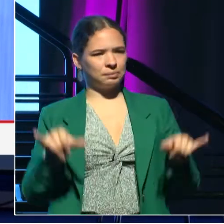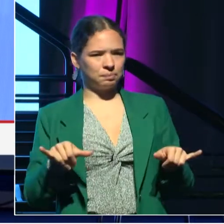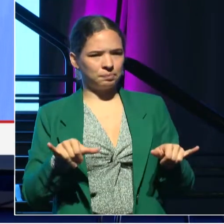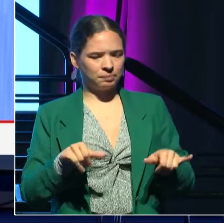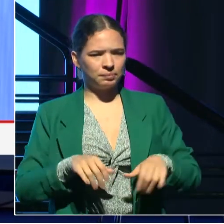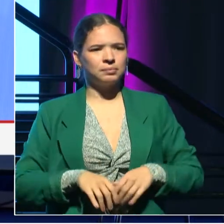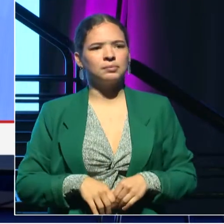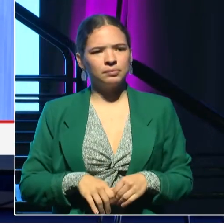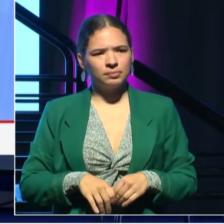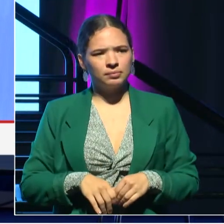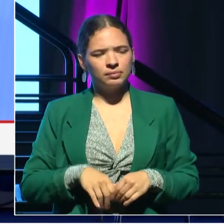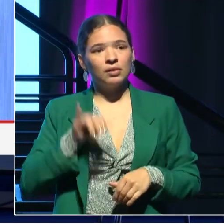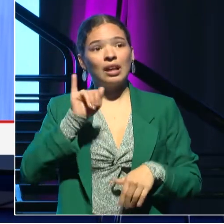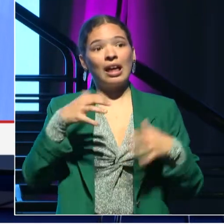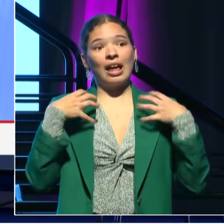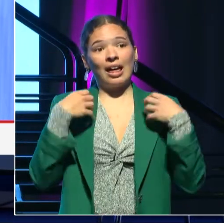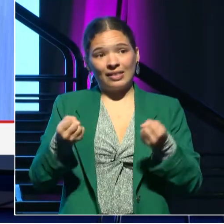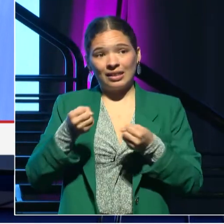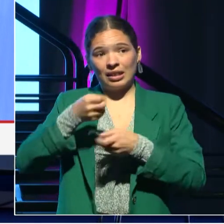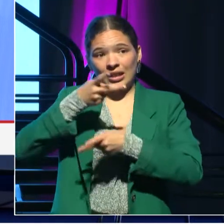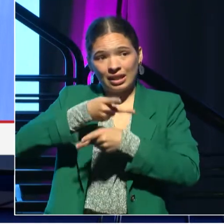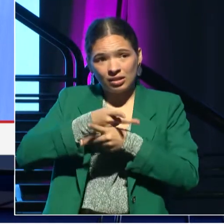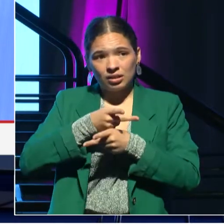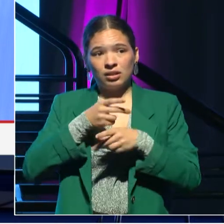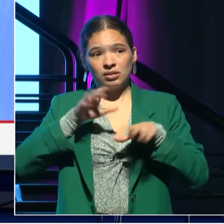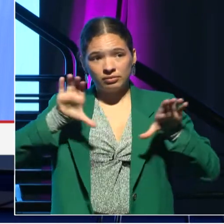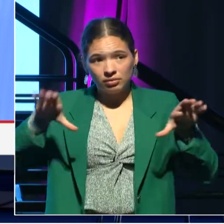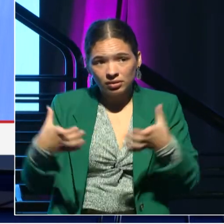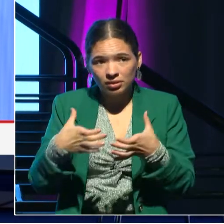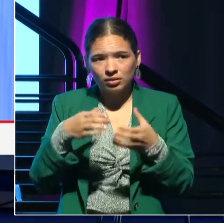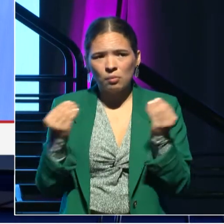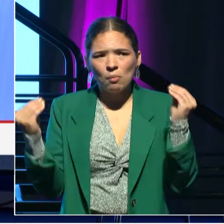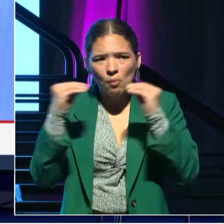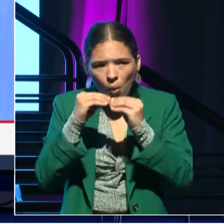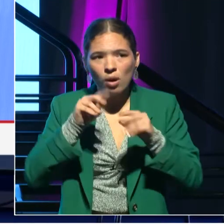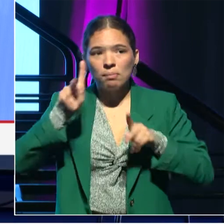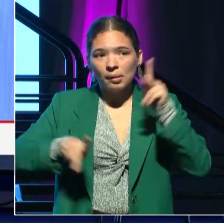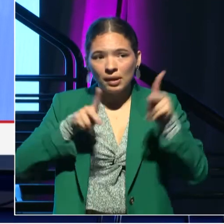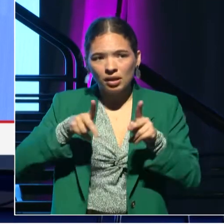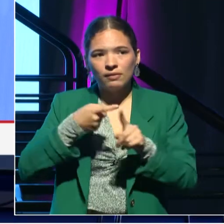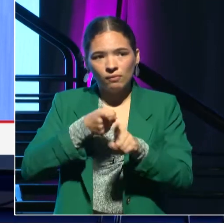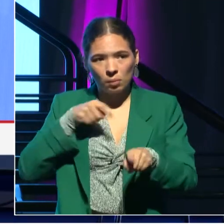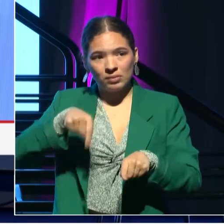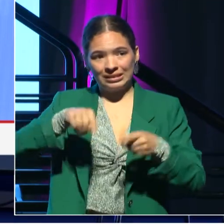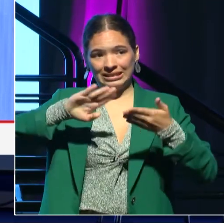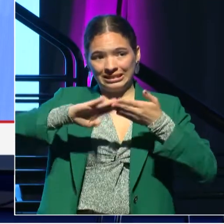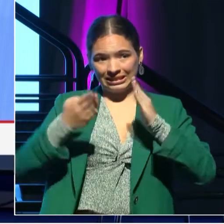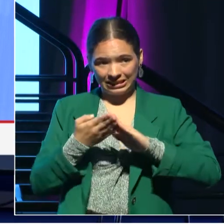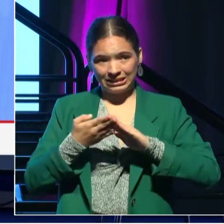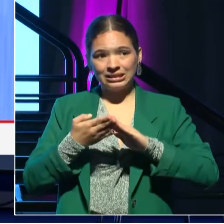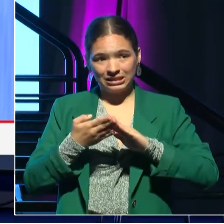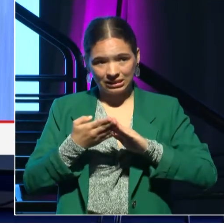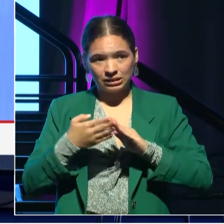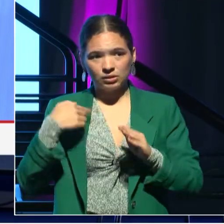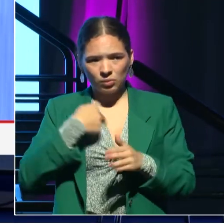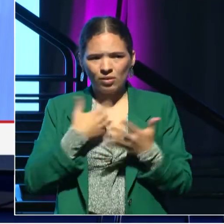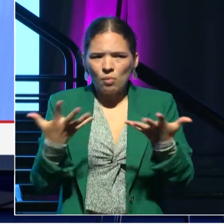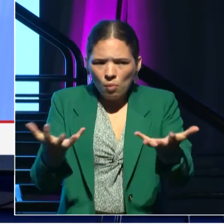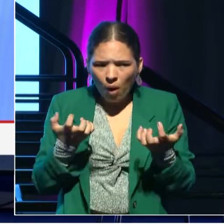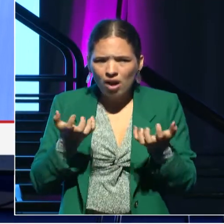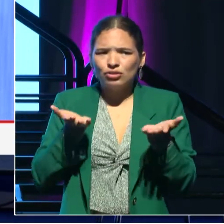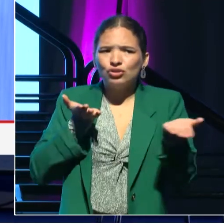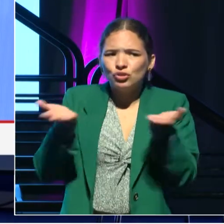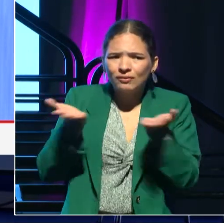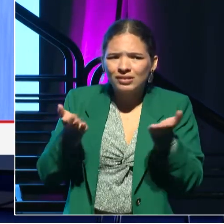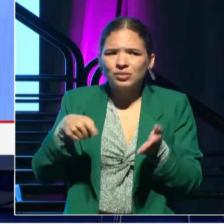that includes more people from the communities that we're asking the system to serve. So just as we built